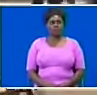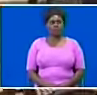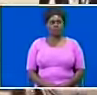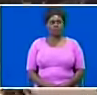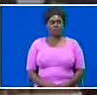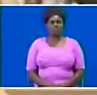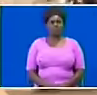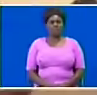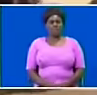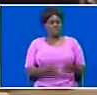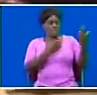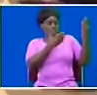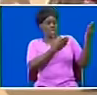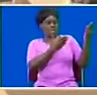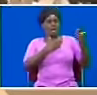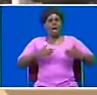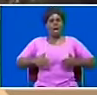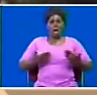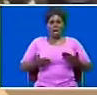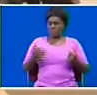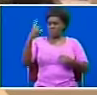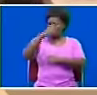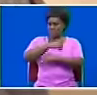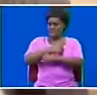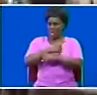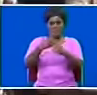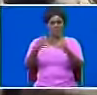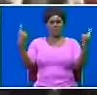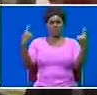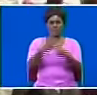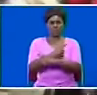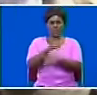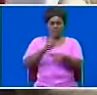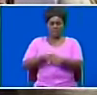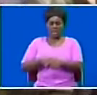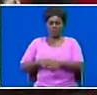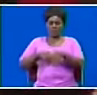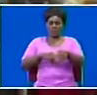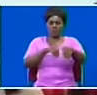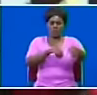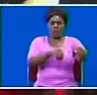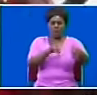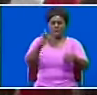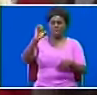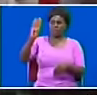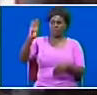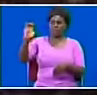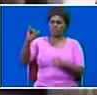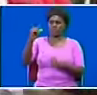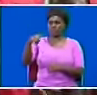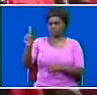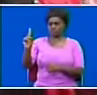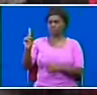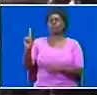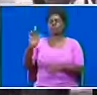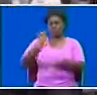This was supposed to be a happy day for the supporters as they escorted their candidates to the IEBC center for clearance. And it